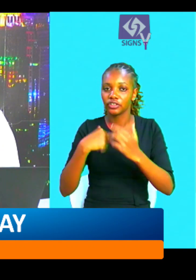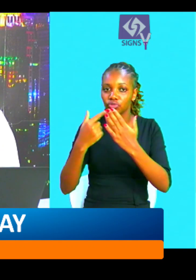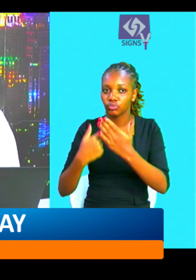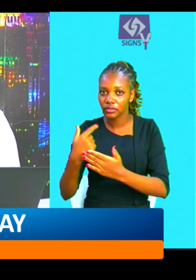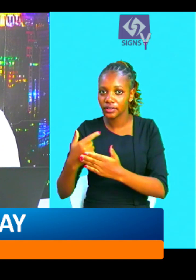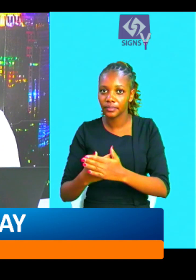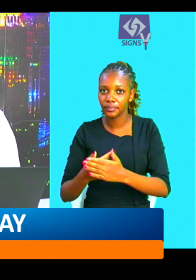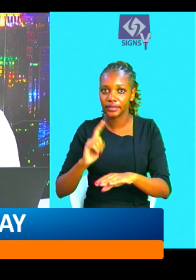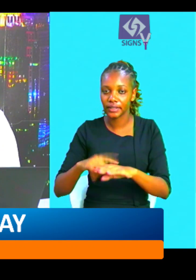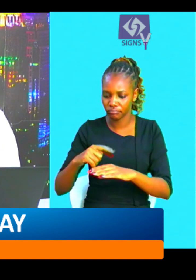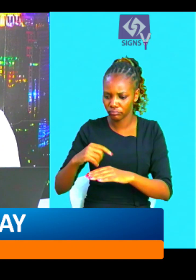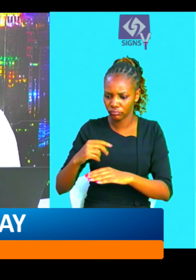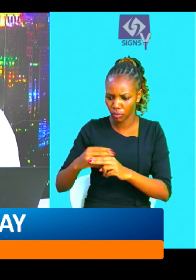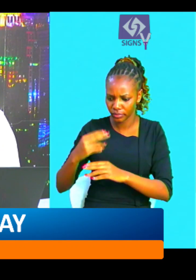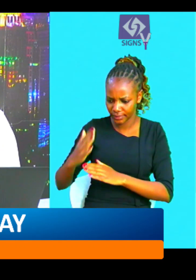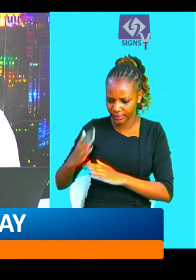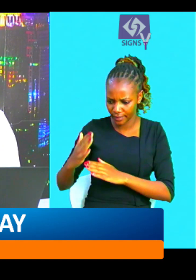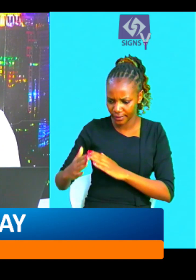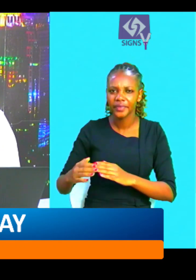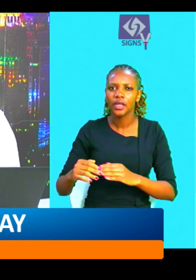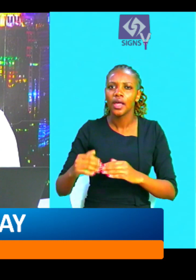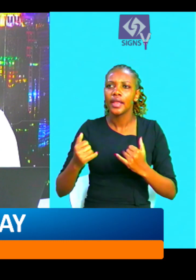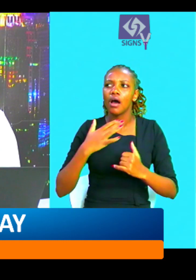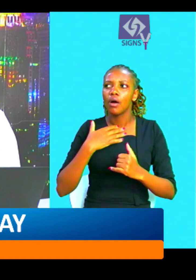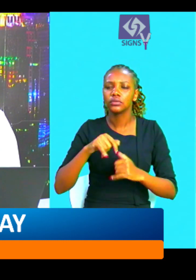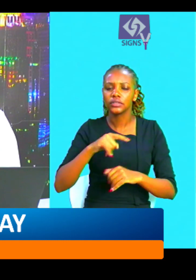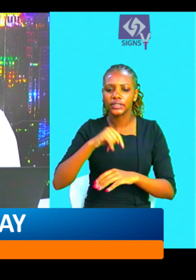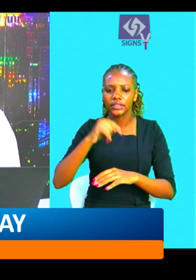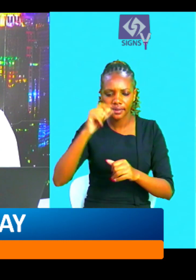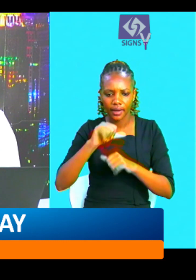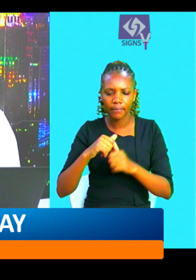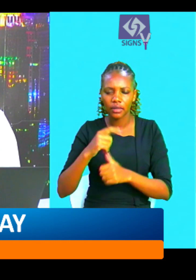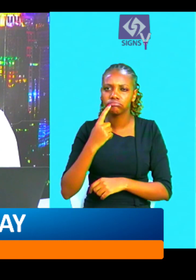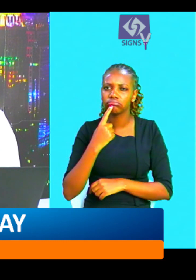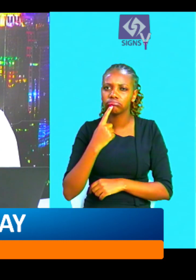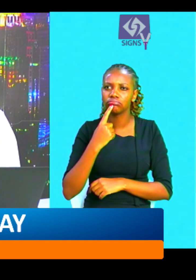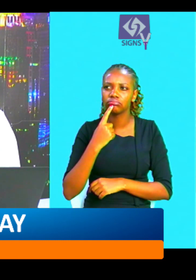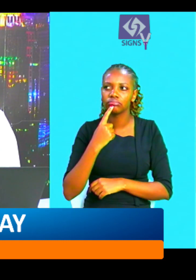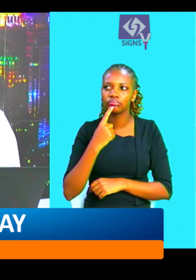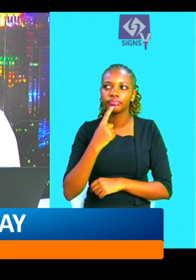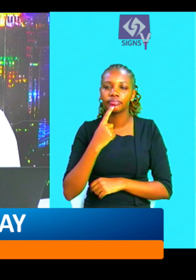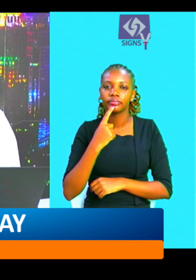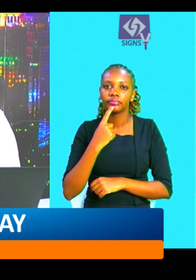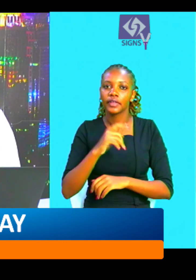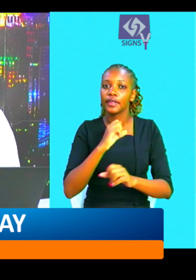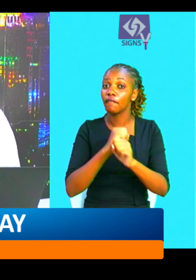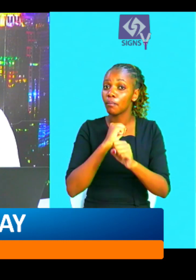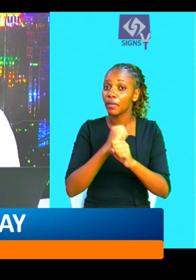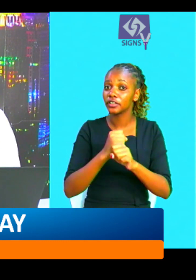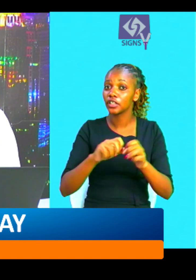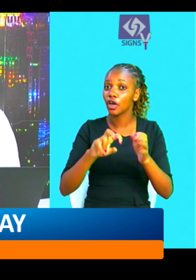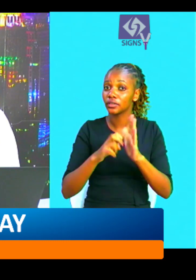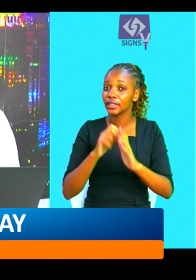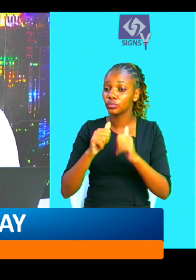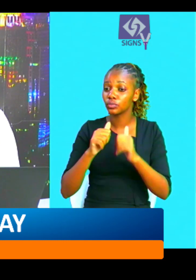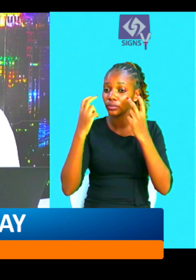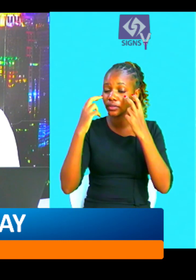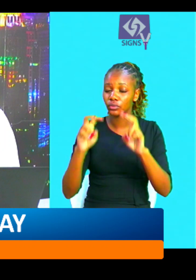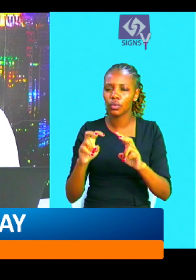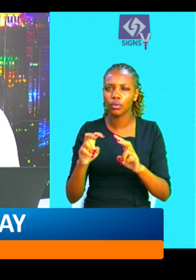Nothing else. Just ministers. Yes. And ministries. And not only not only ministries,